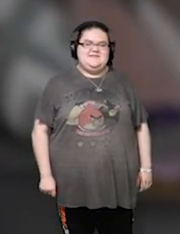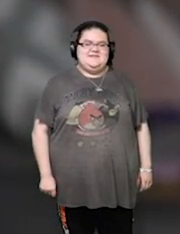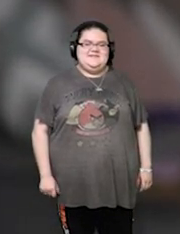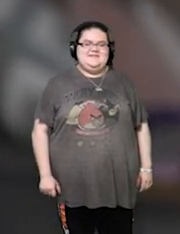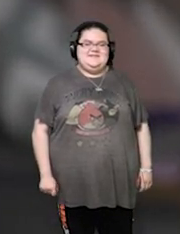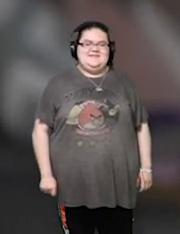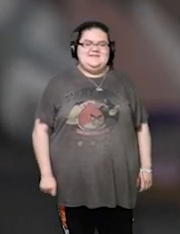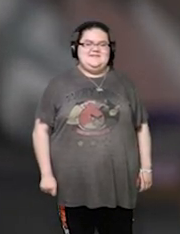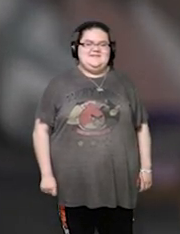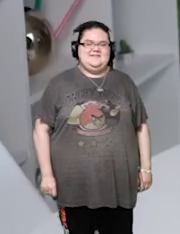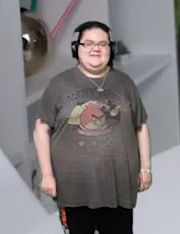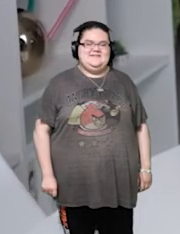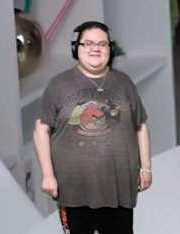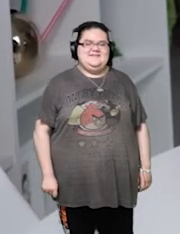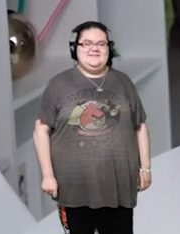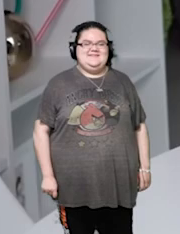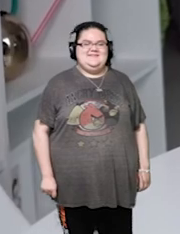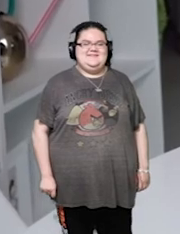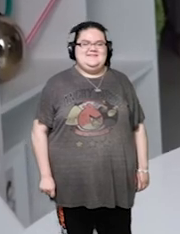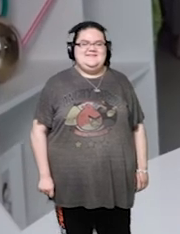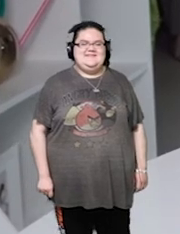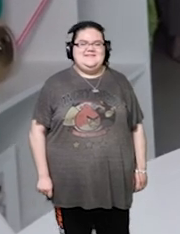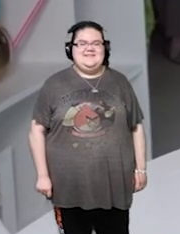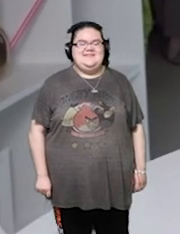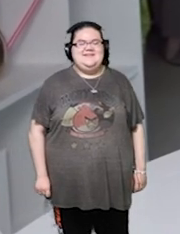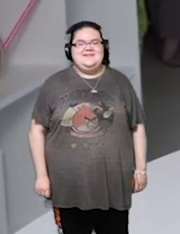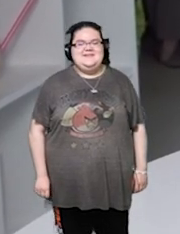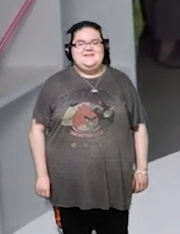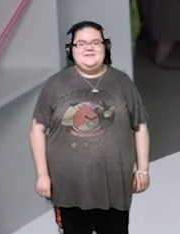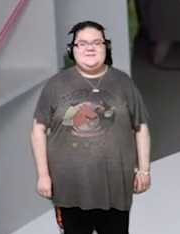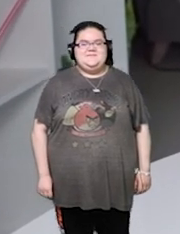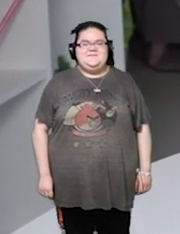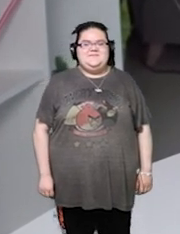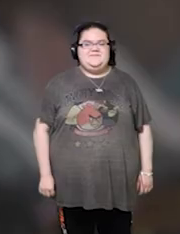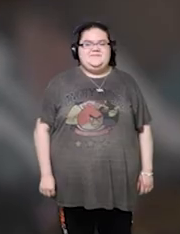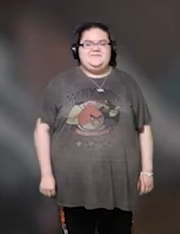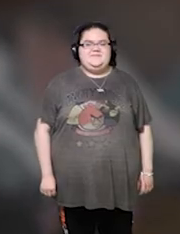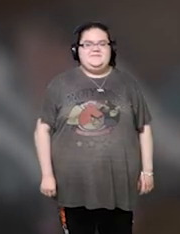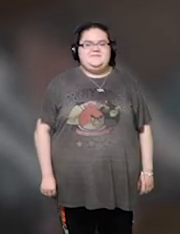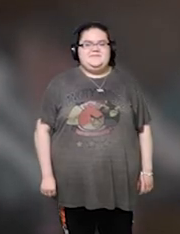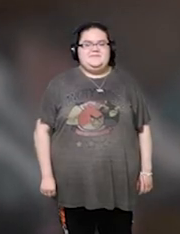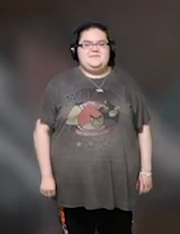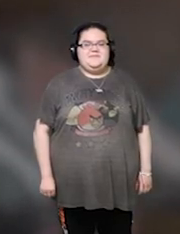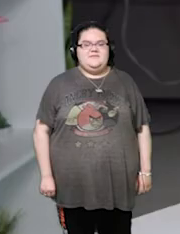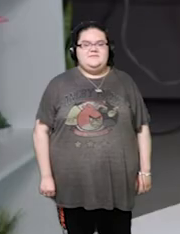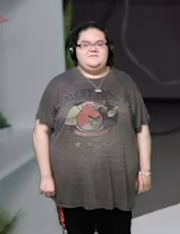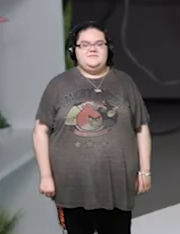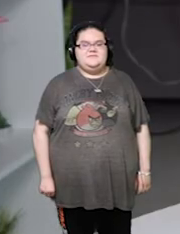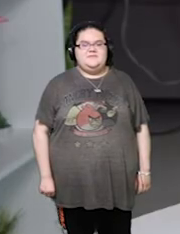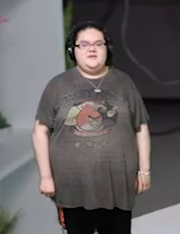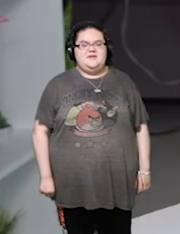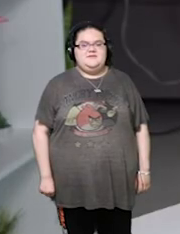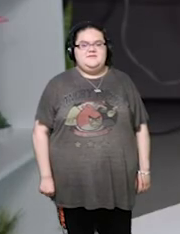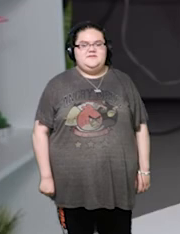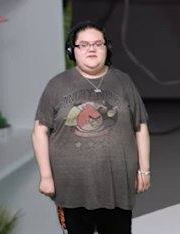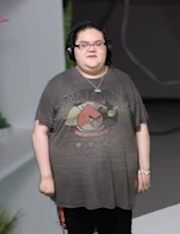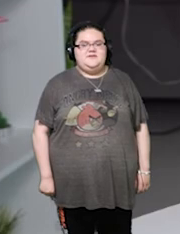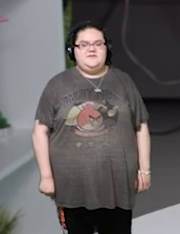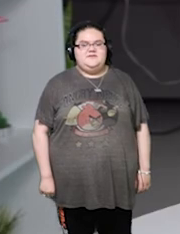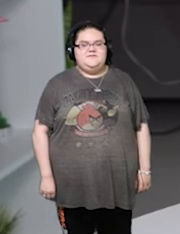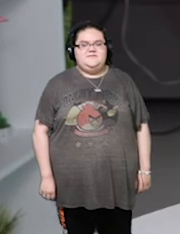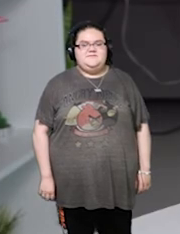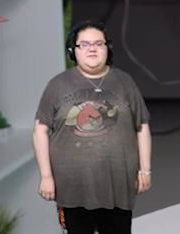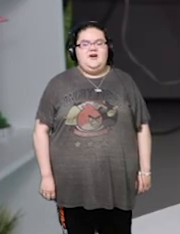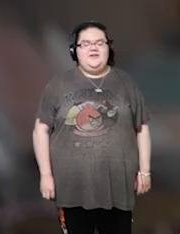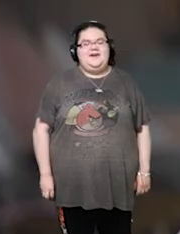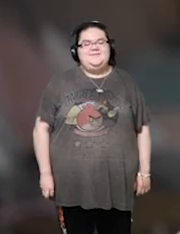Bueno feels like a Kinder Bueno. This has got some weird texture to it. Is it proper solid chocolate all here? Pretty good though. Never write off a cheap product. I'm getting so messy